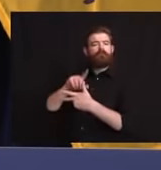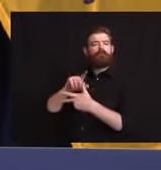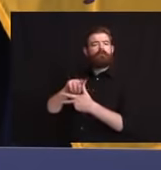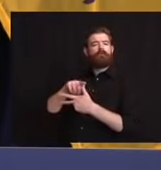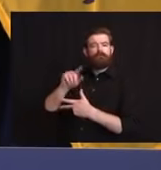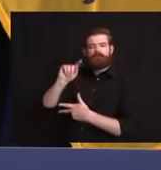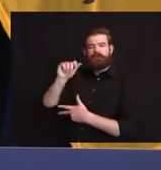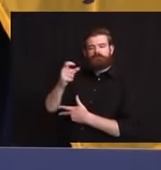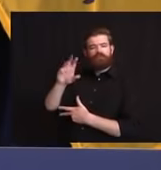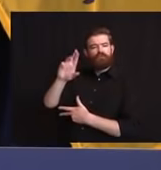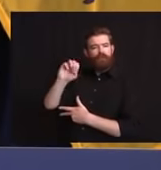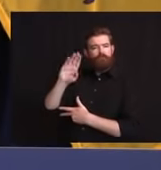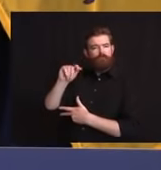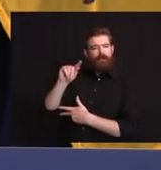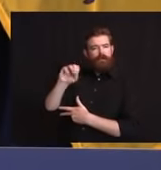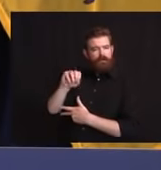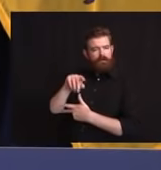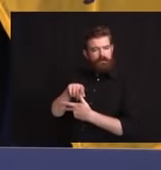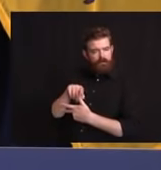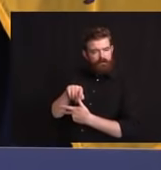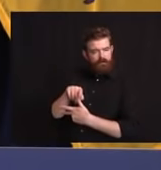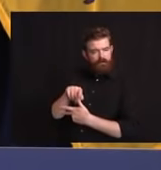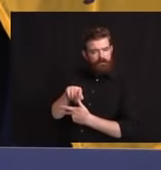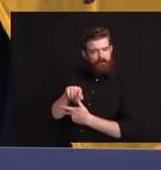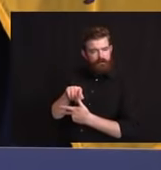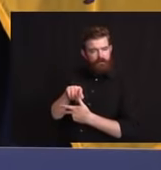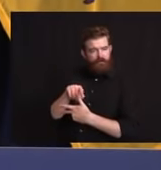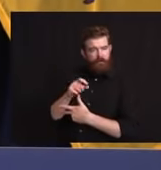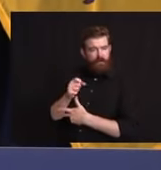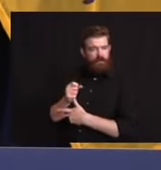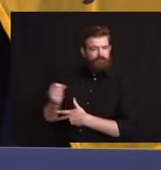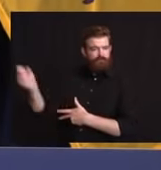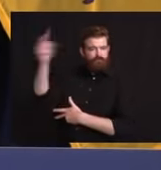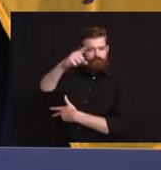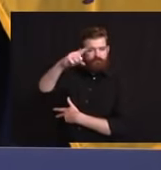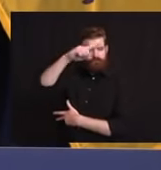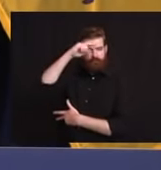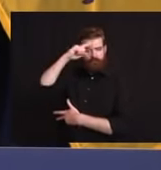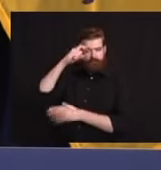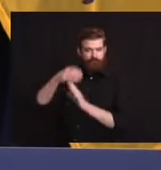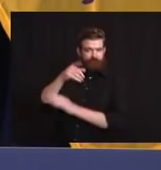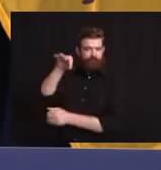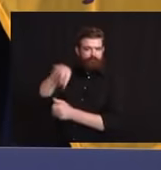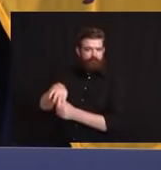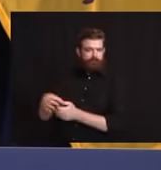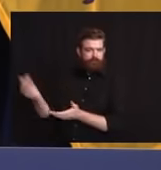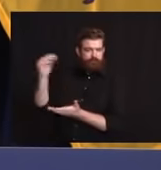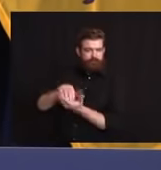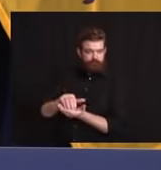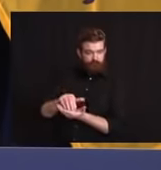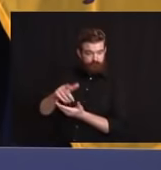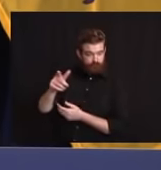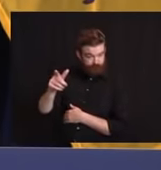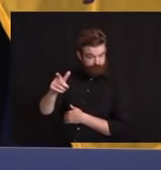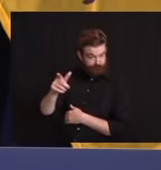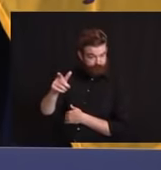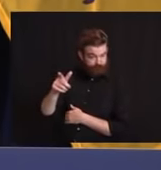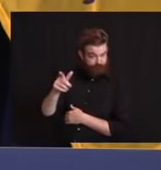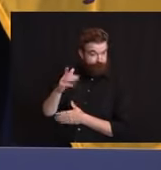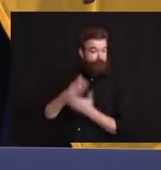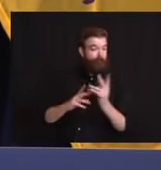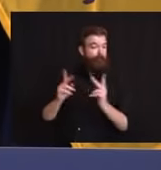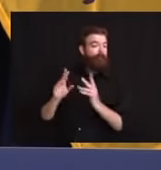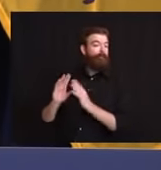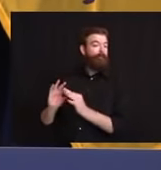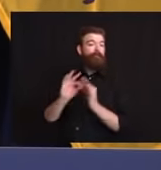ballot. Republicans are already calling it an election year gimmick. What is your response to that? The millionaire's tax is bringing in $390 million